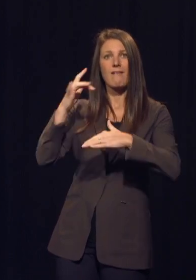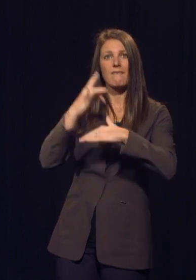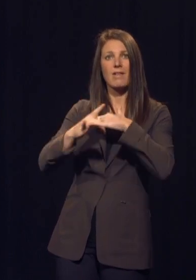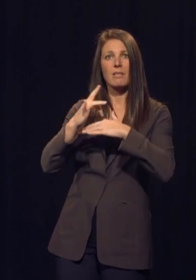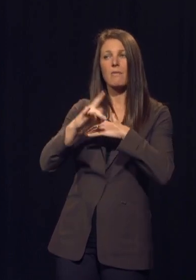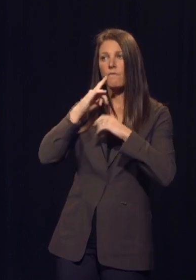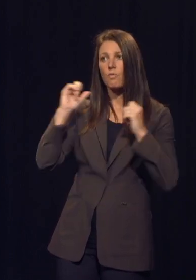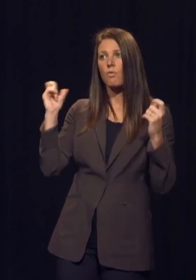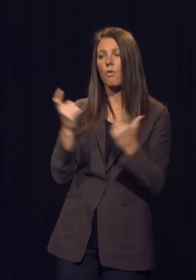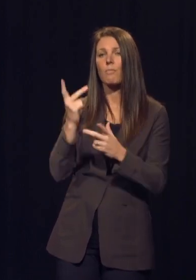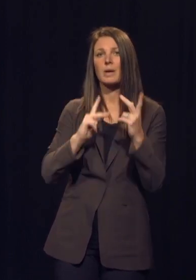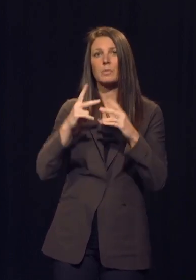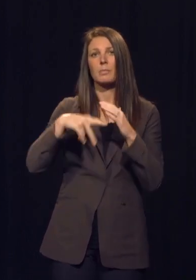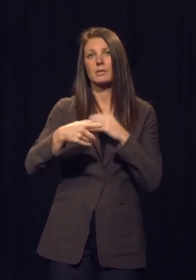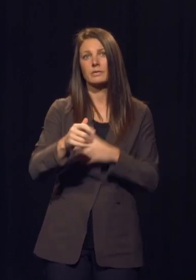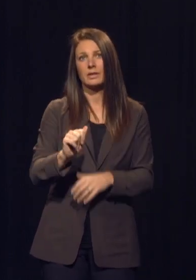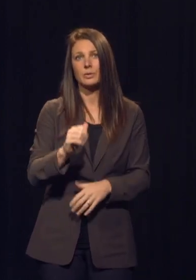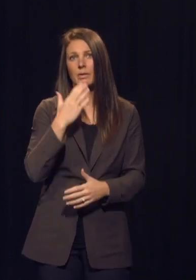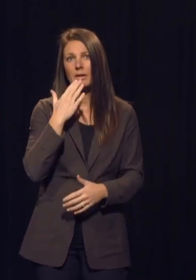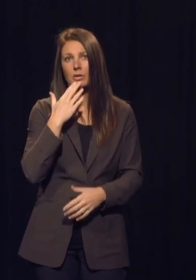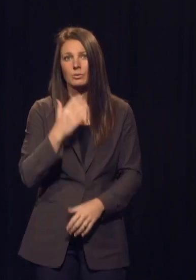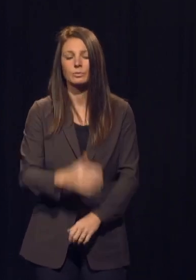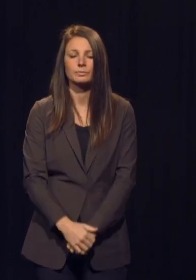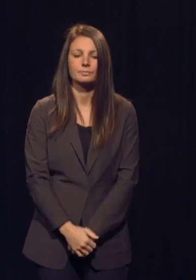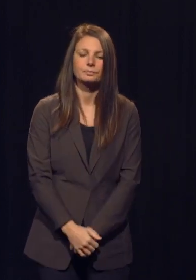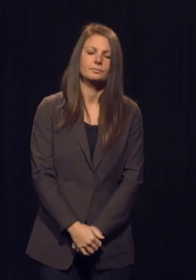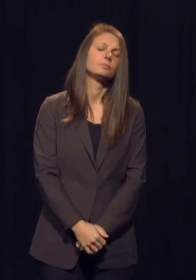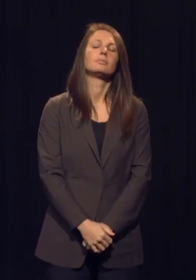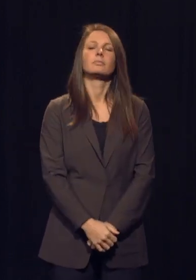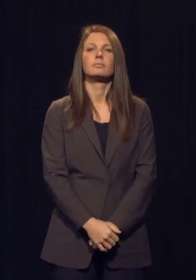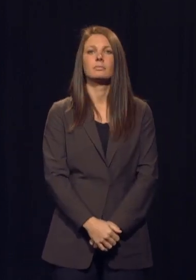to all Pennsylvanians. Thank you.